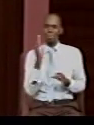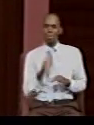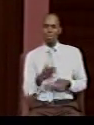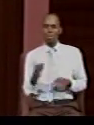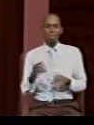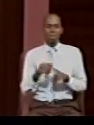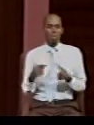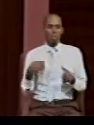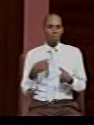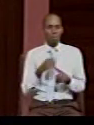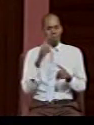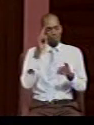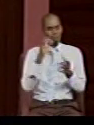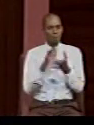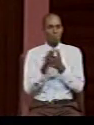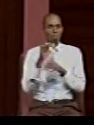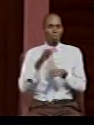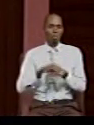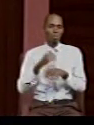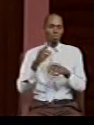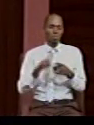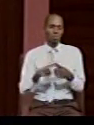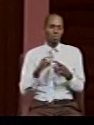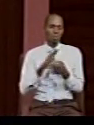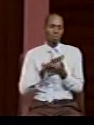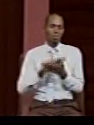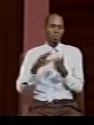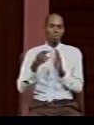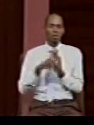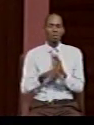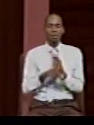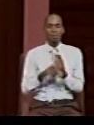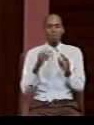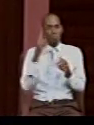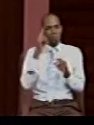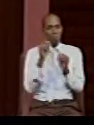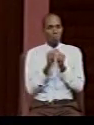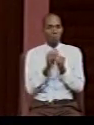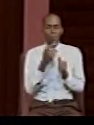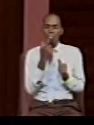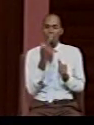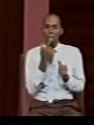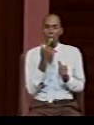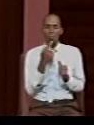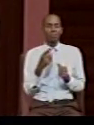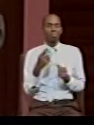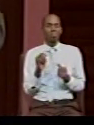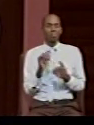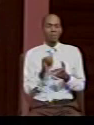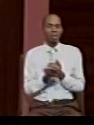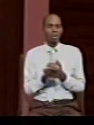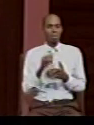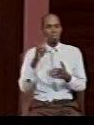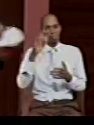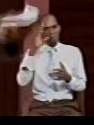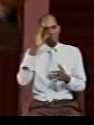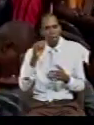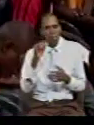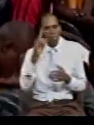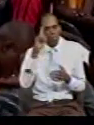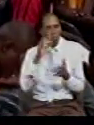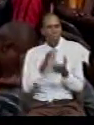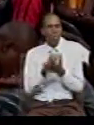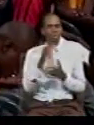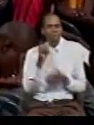unto righteousness. With the heart, man believeth unto righteousness, and with the